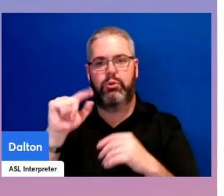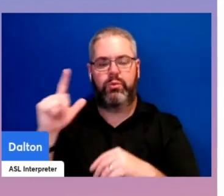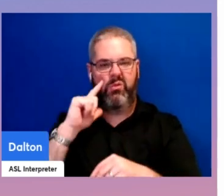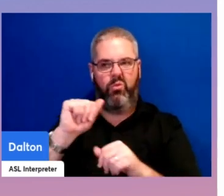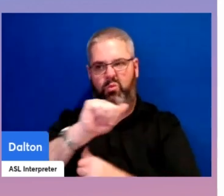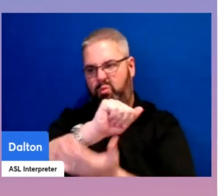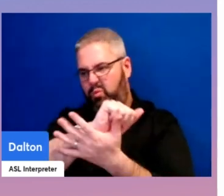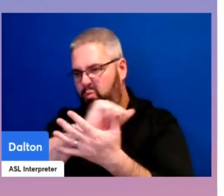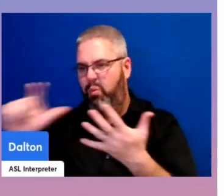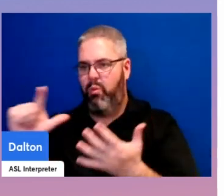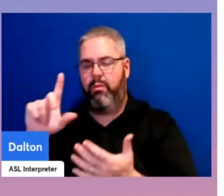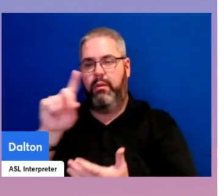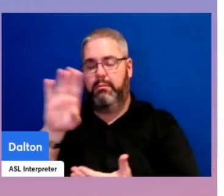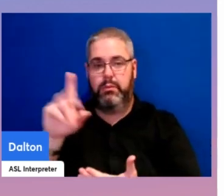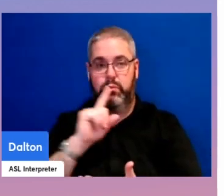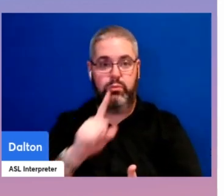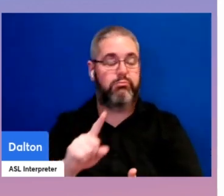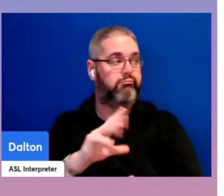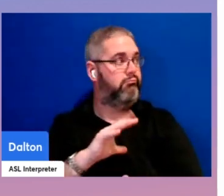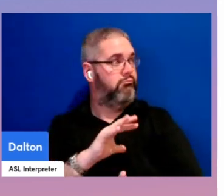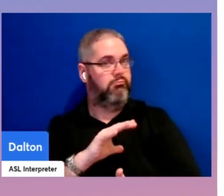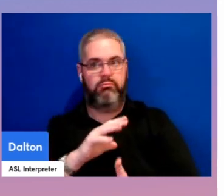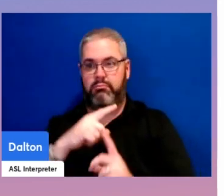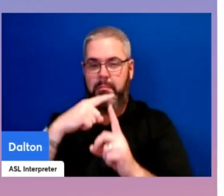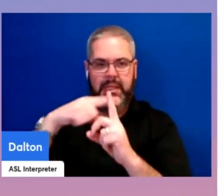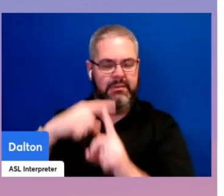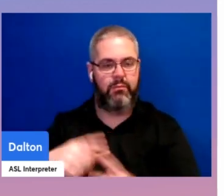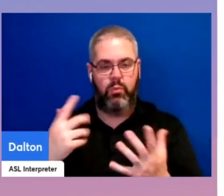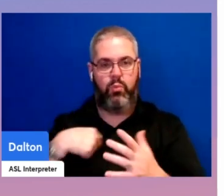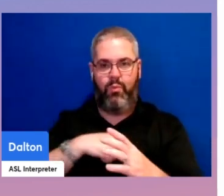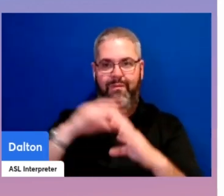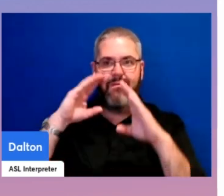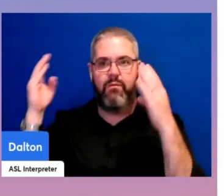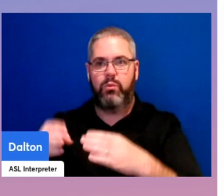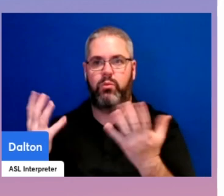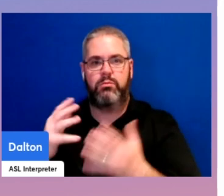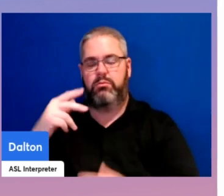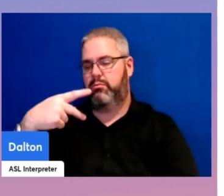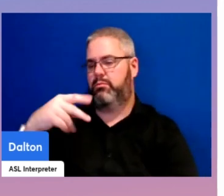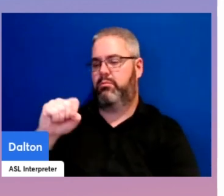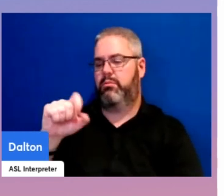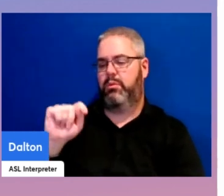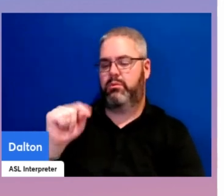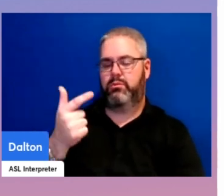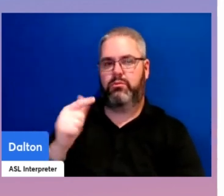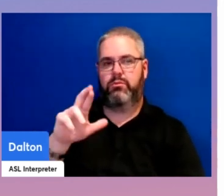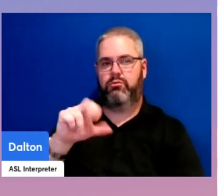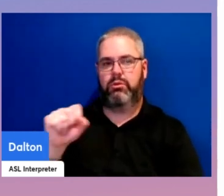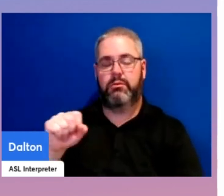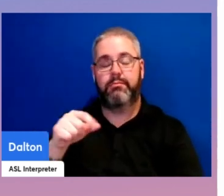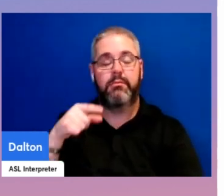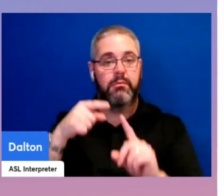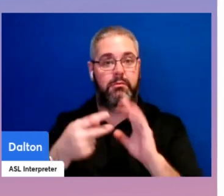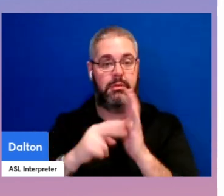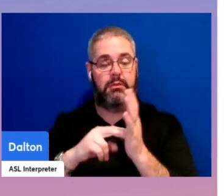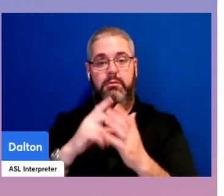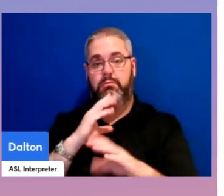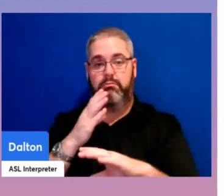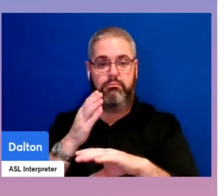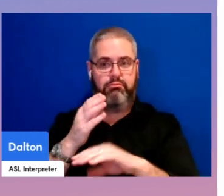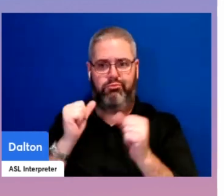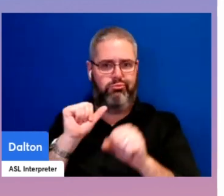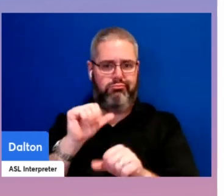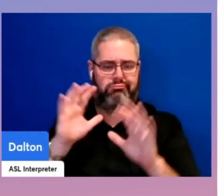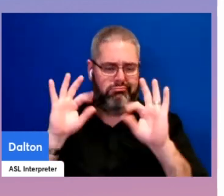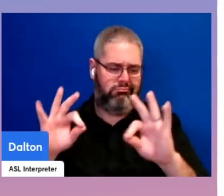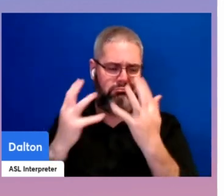this really shines, and we kind of just focus on it on one part of the demo, is with Postgres, right? So of course, this works great with Postgres, and we see